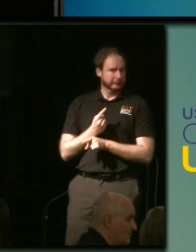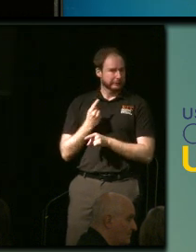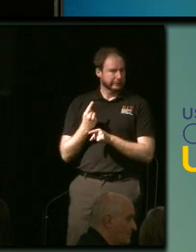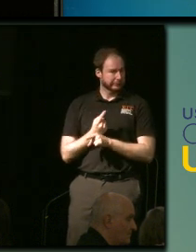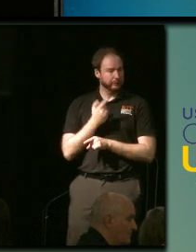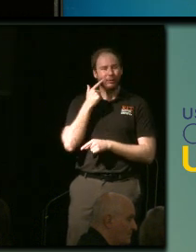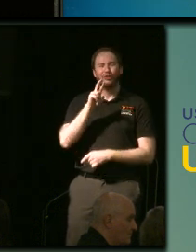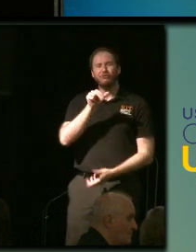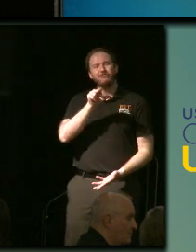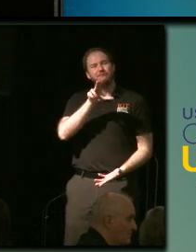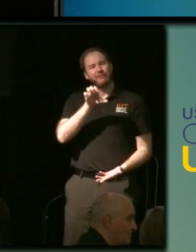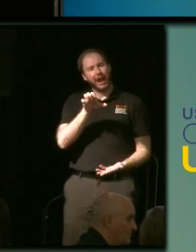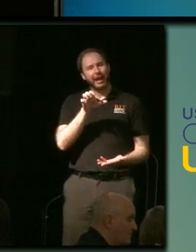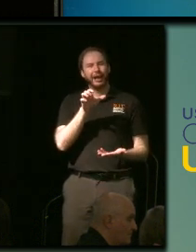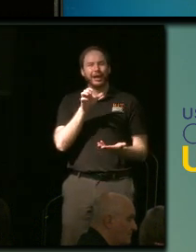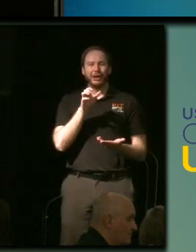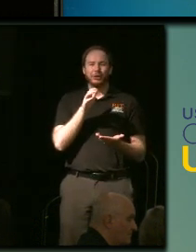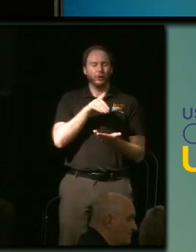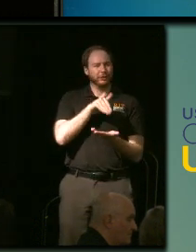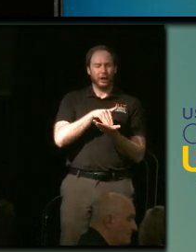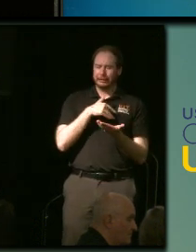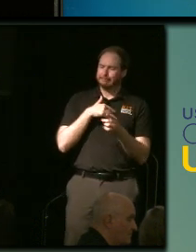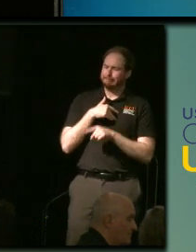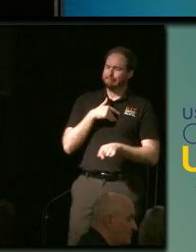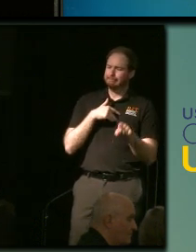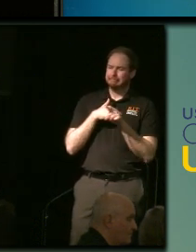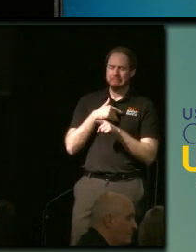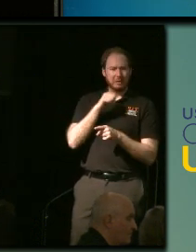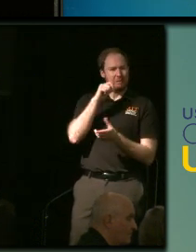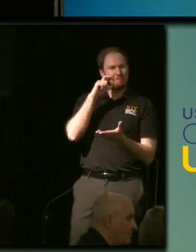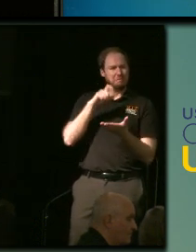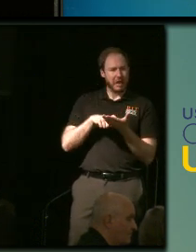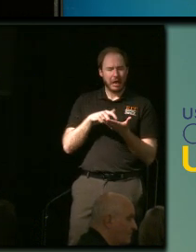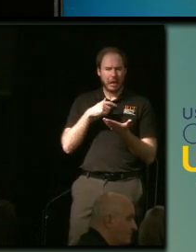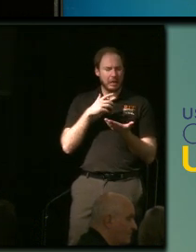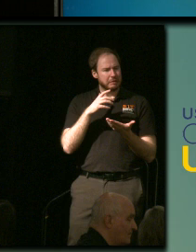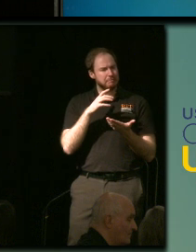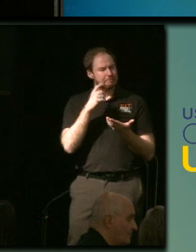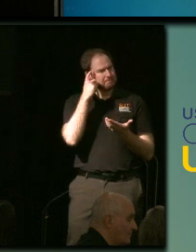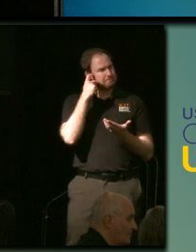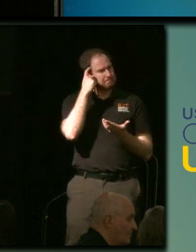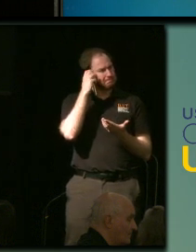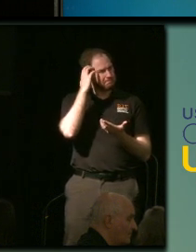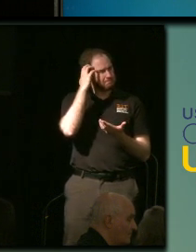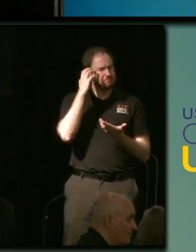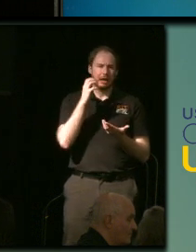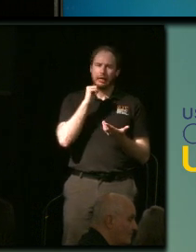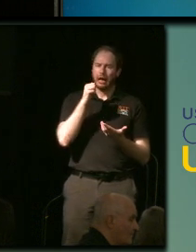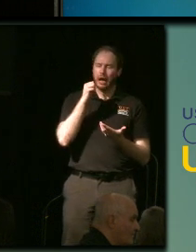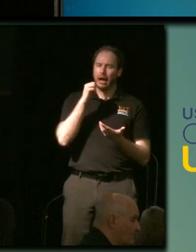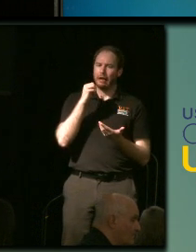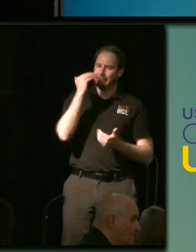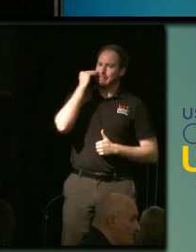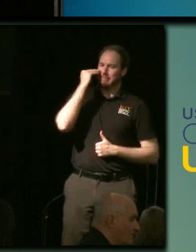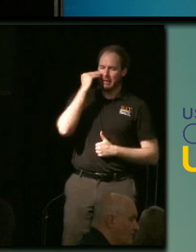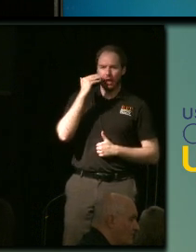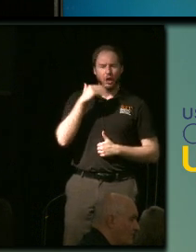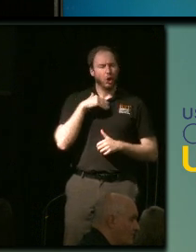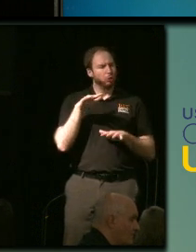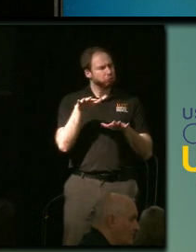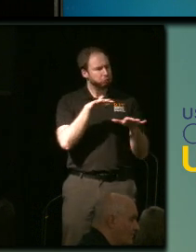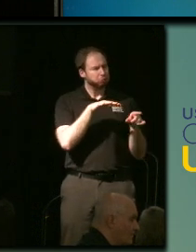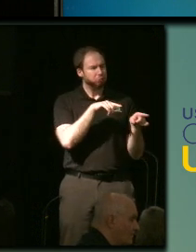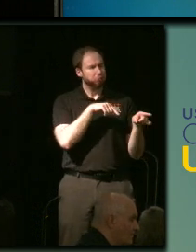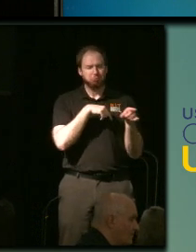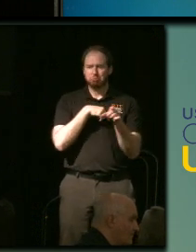these are rare diseases, and the doctors in the community can't recognize rare diseases. They don't see them all the time. And then they come and they say,